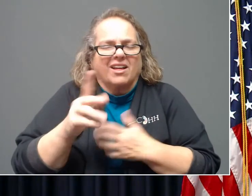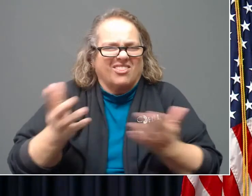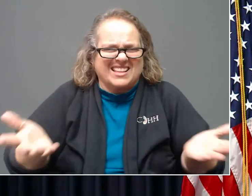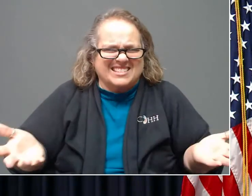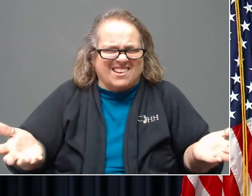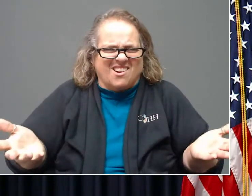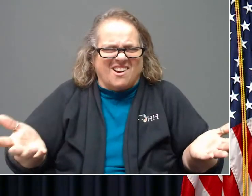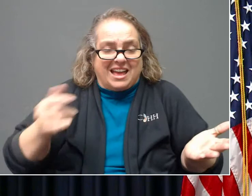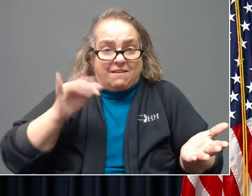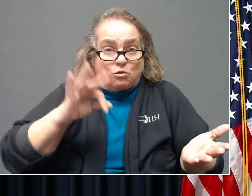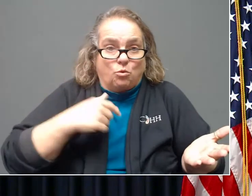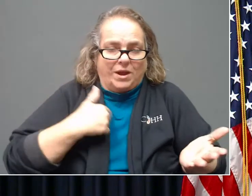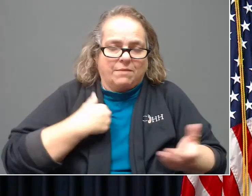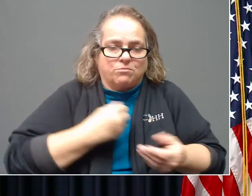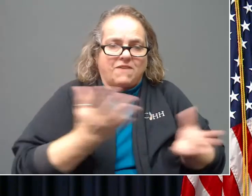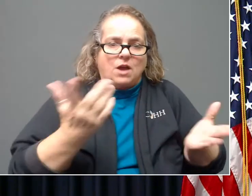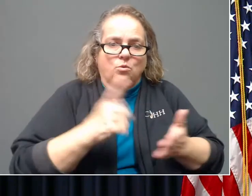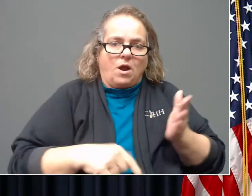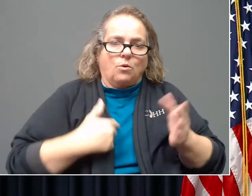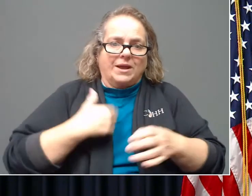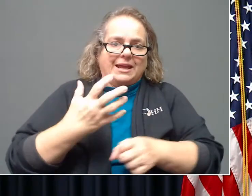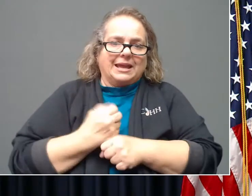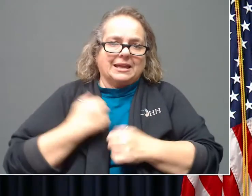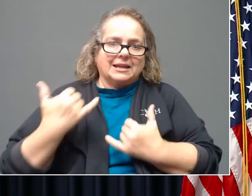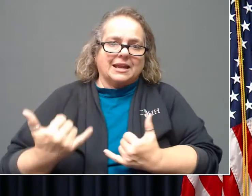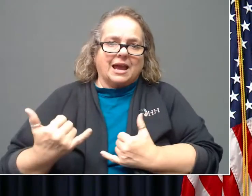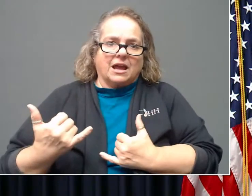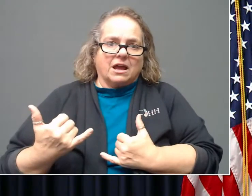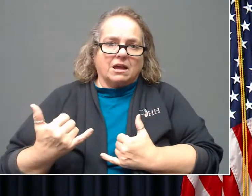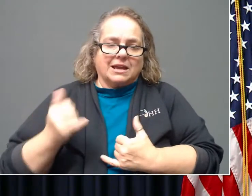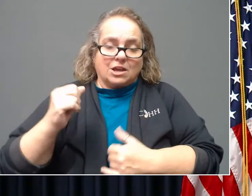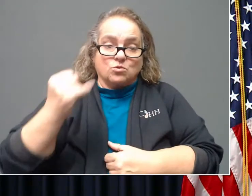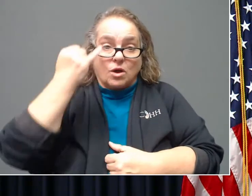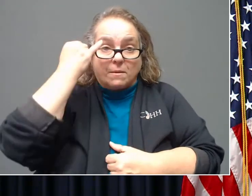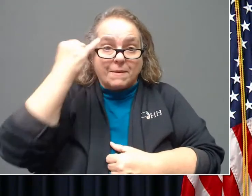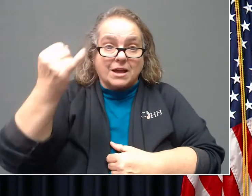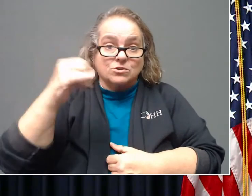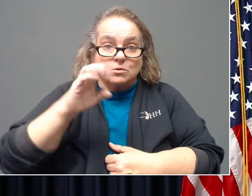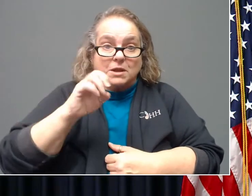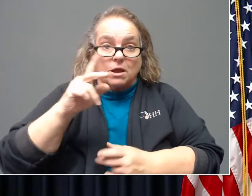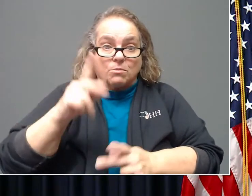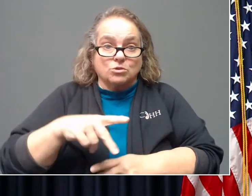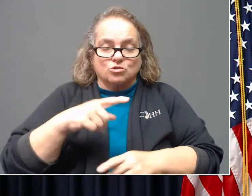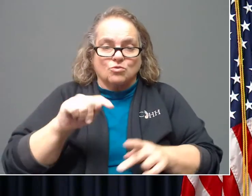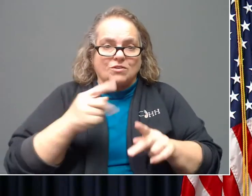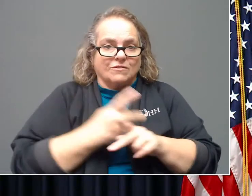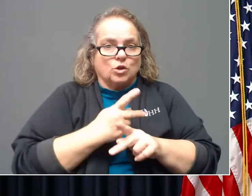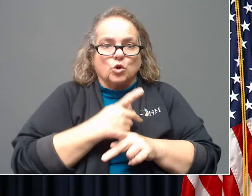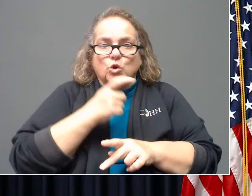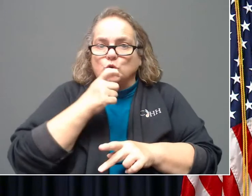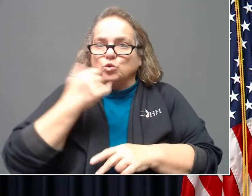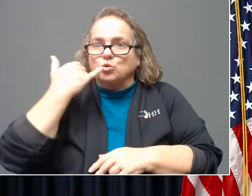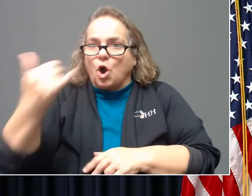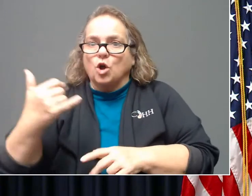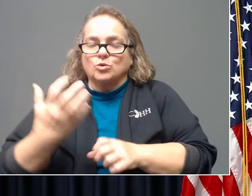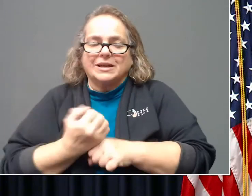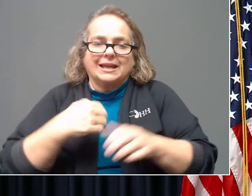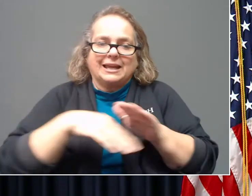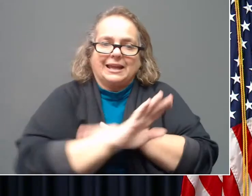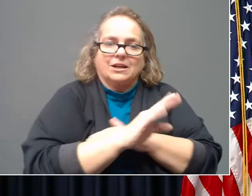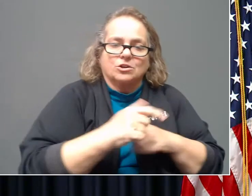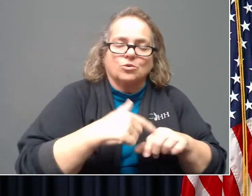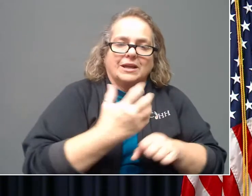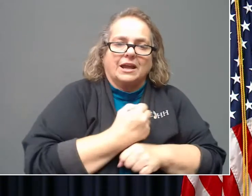numbers. I mean, could you imagine what it would be like to be an individual trying to figure out which one to call to get in those